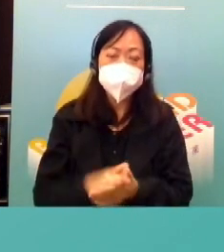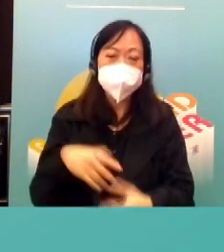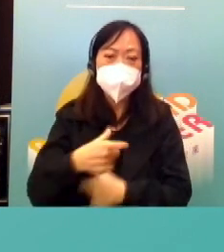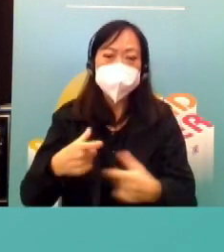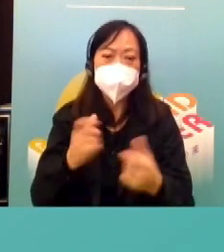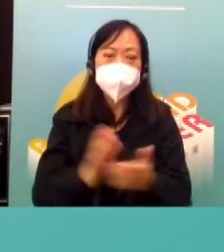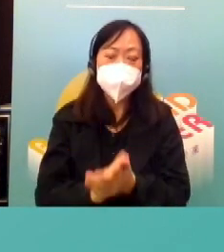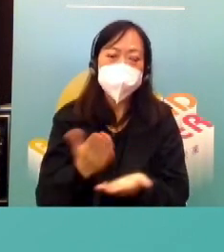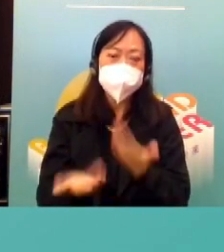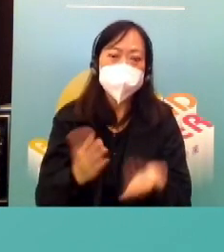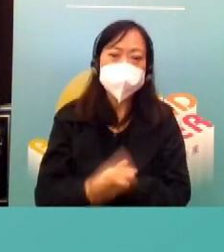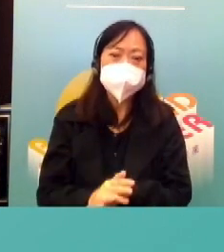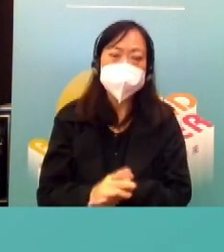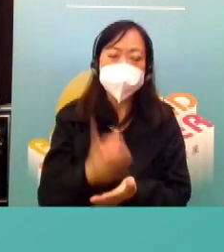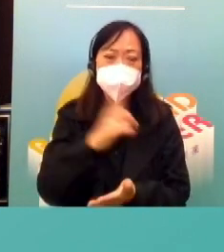together.